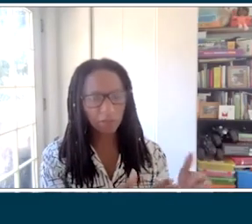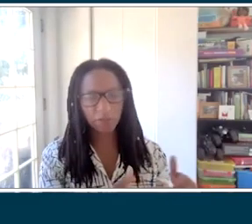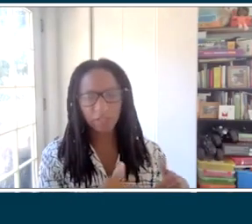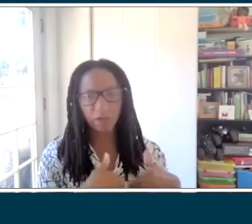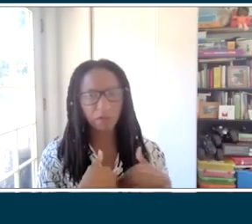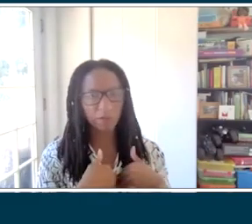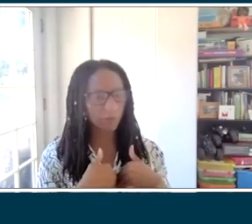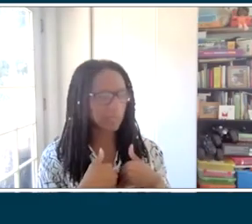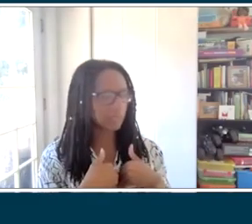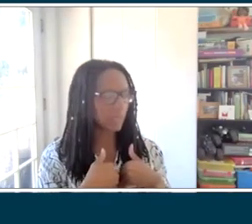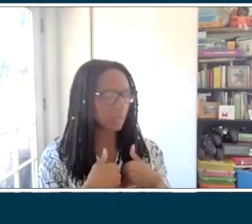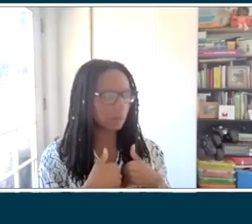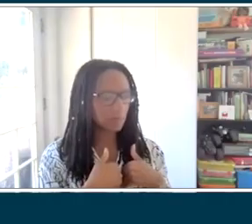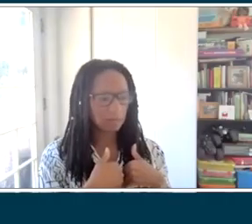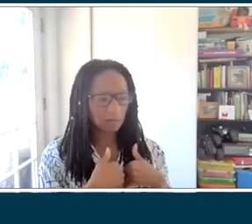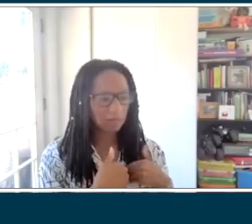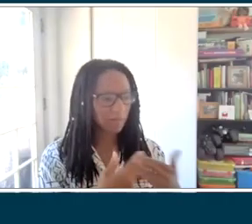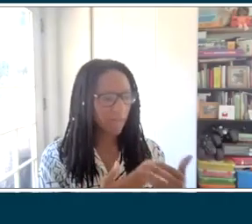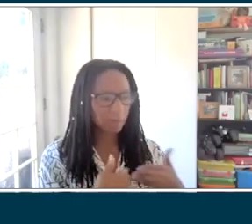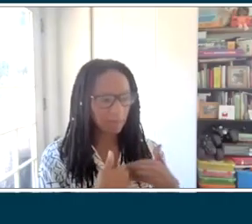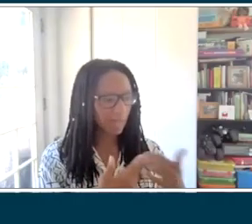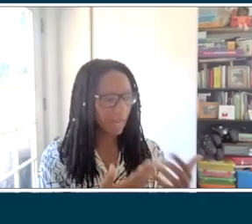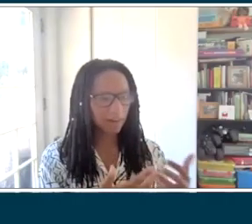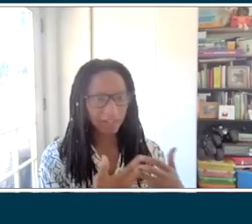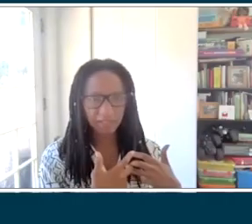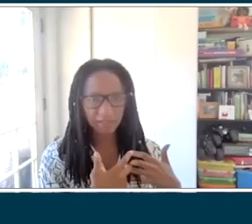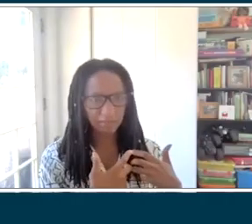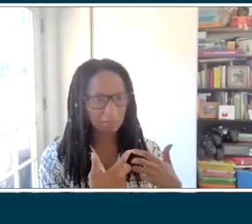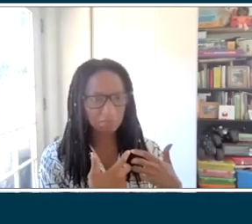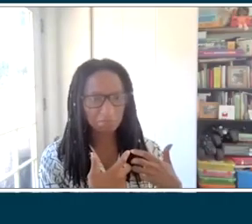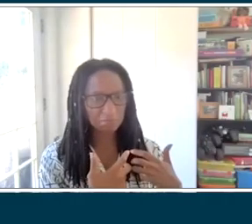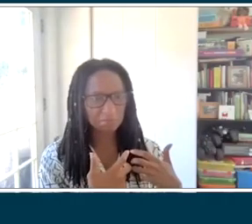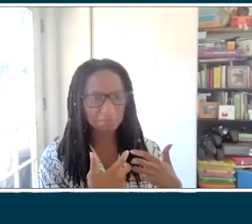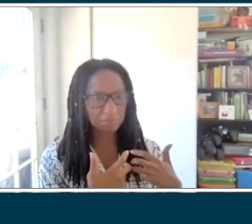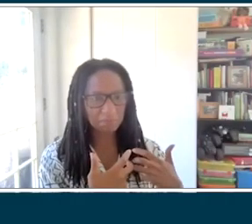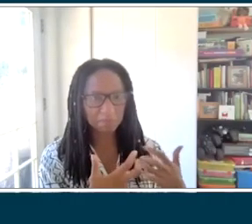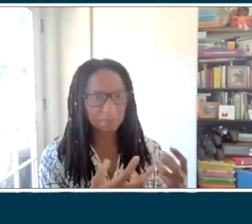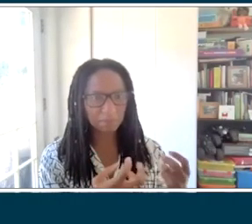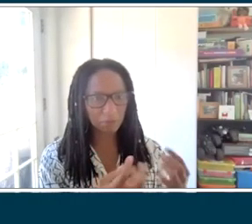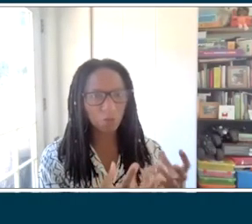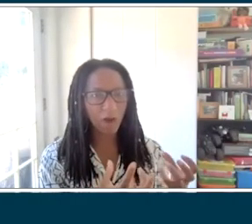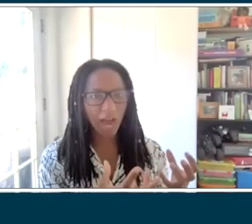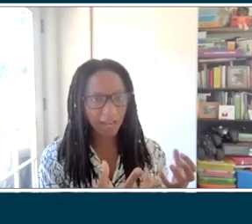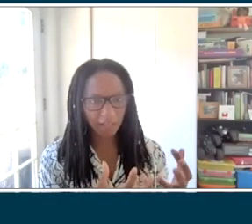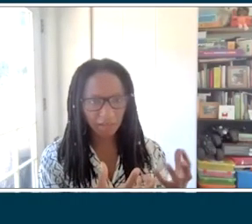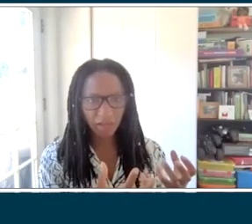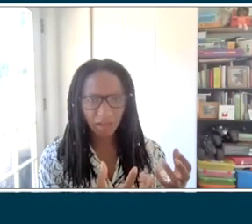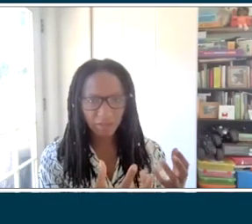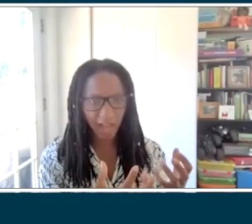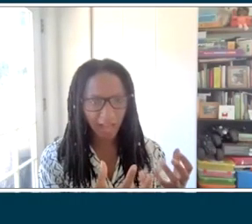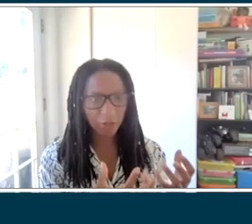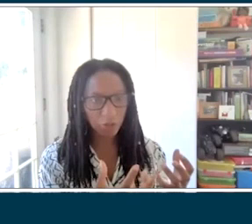community, although it is a false community, although it is a vapid, arid,